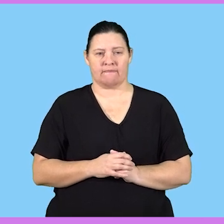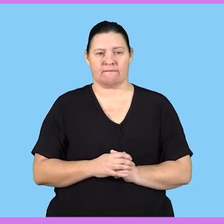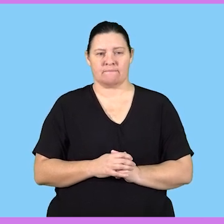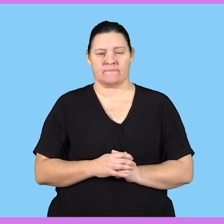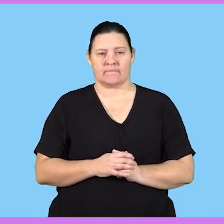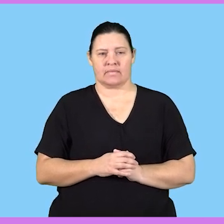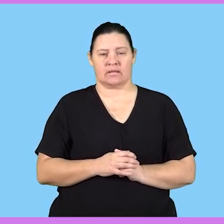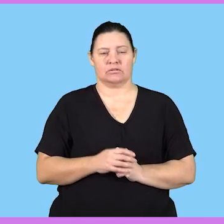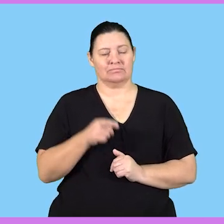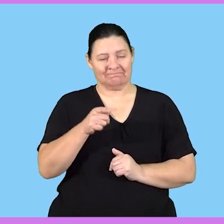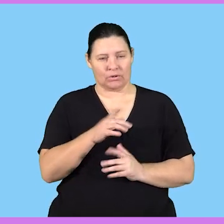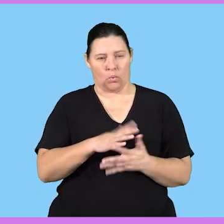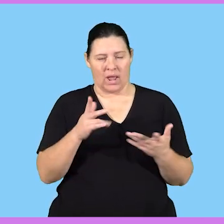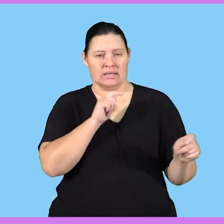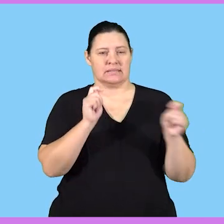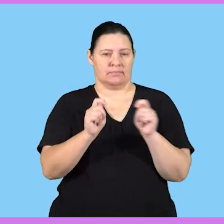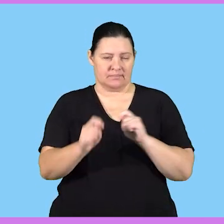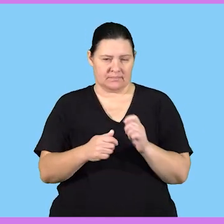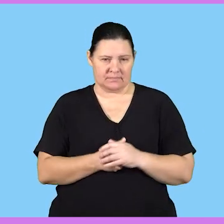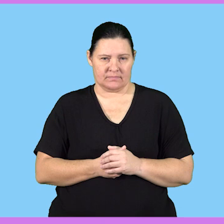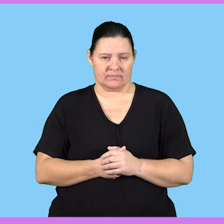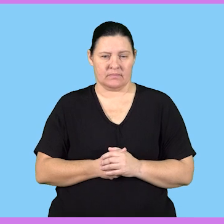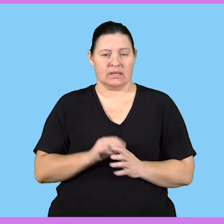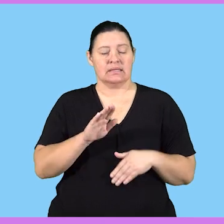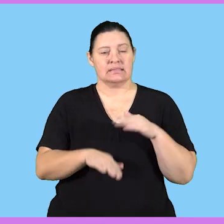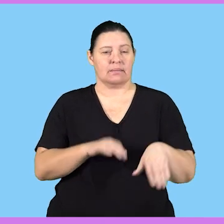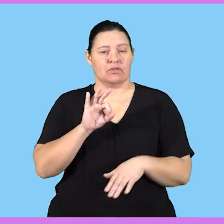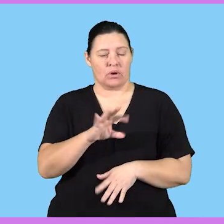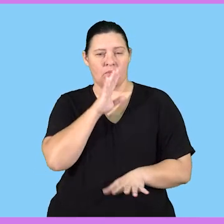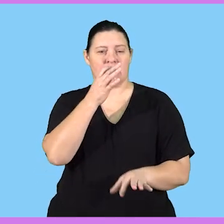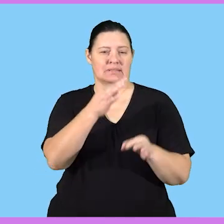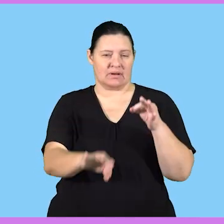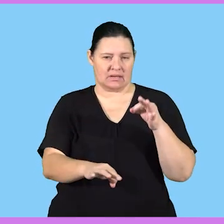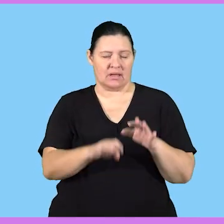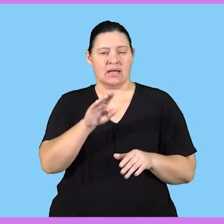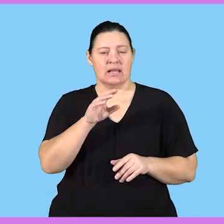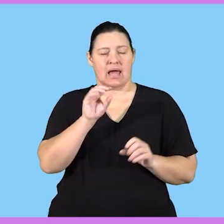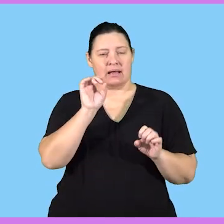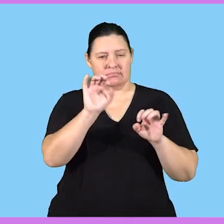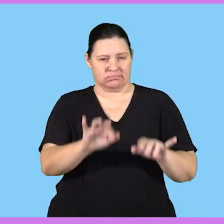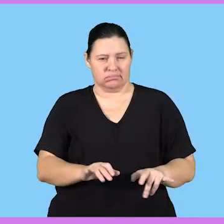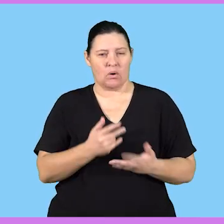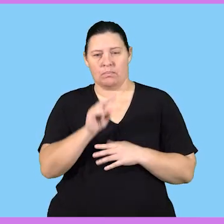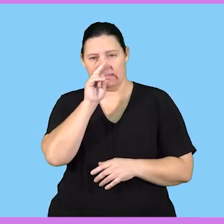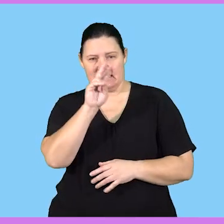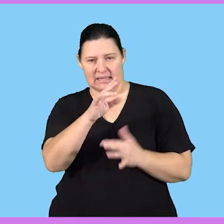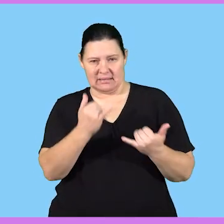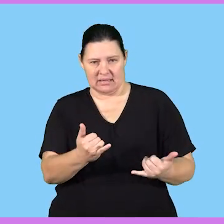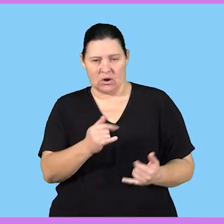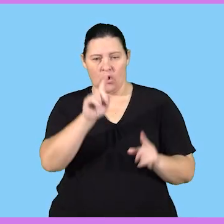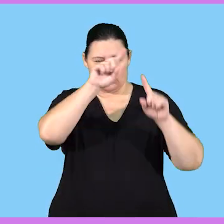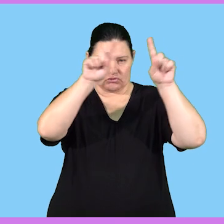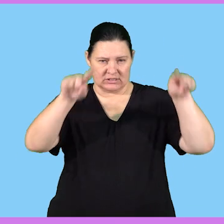my step number 2 is where I substitute. Okay, so now step 3, I'm going to simplify by typing in what I